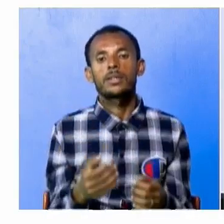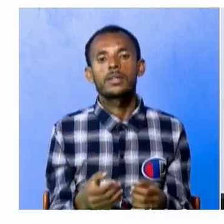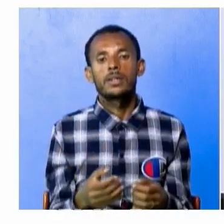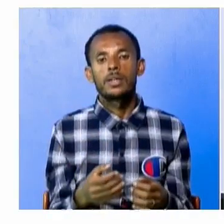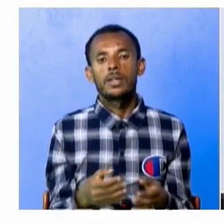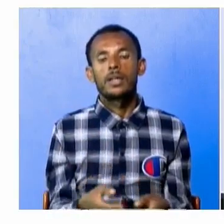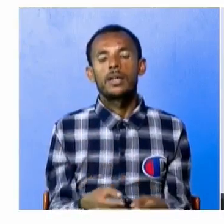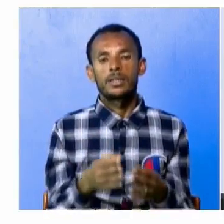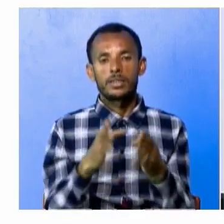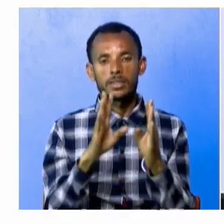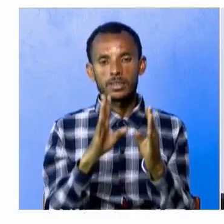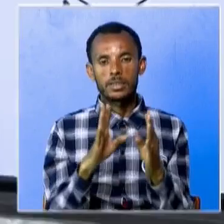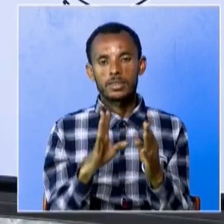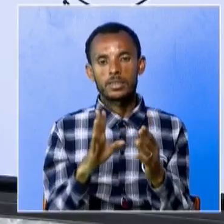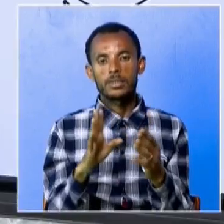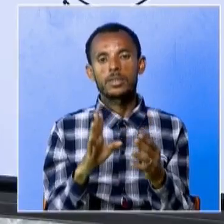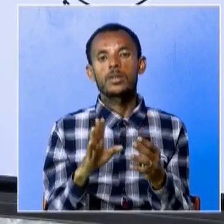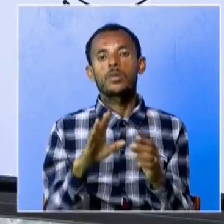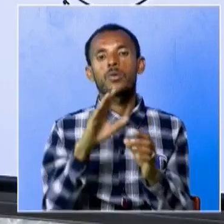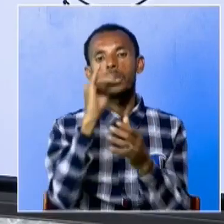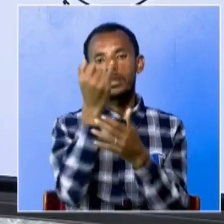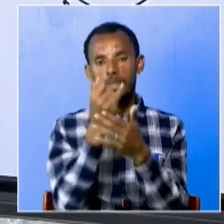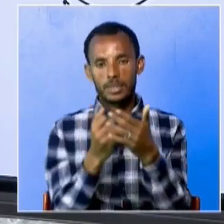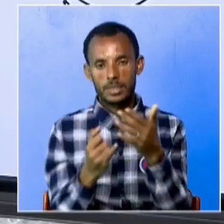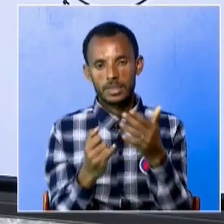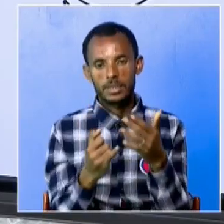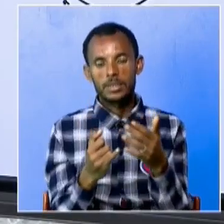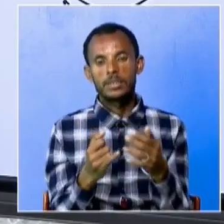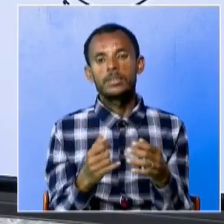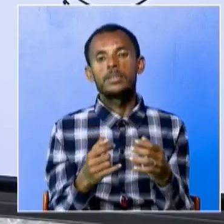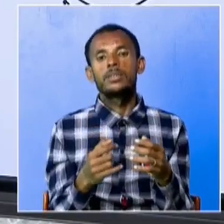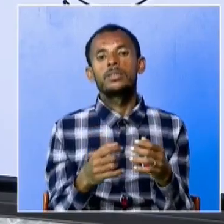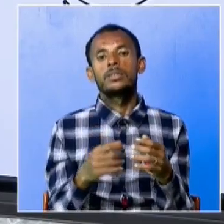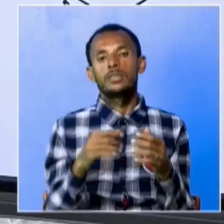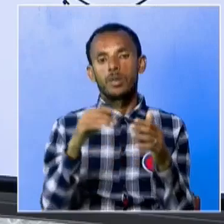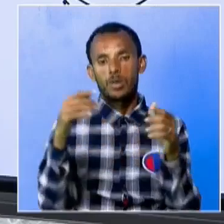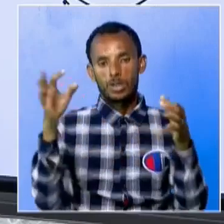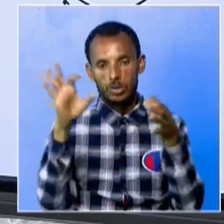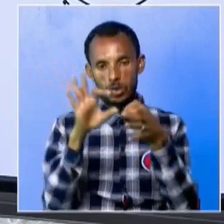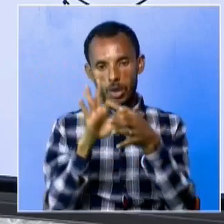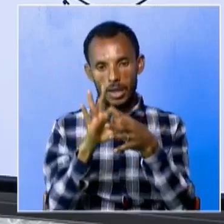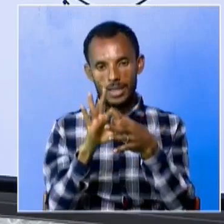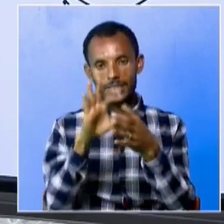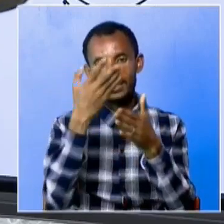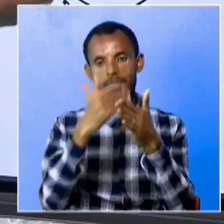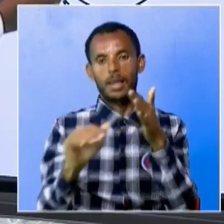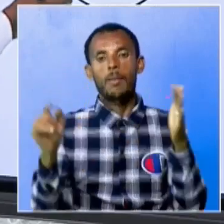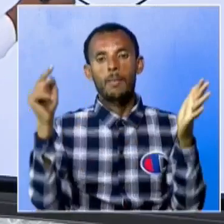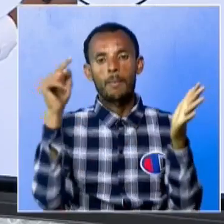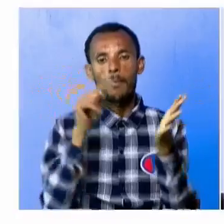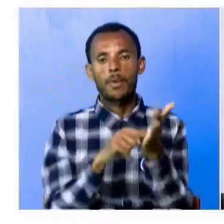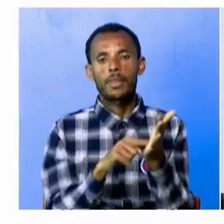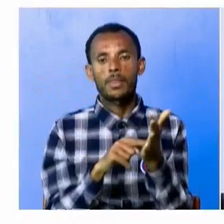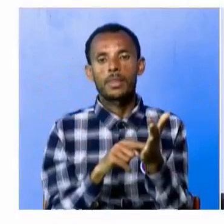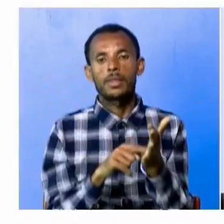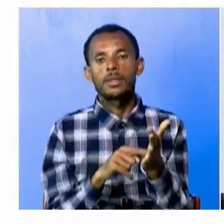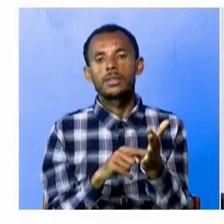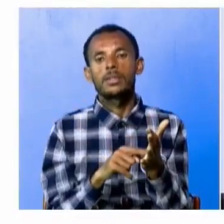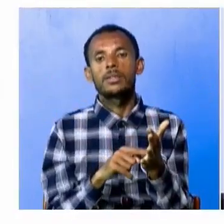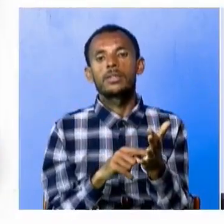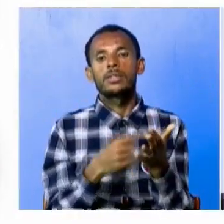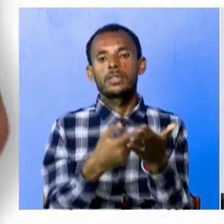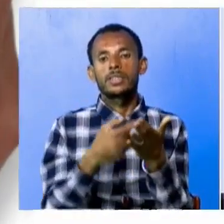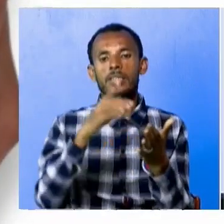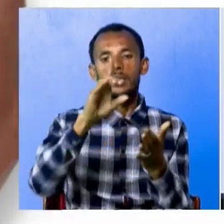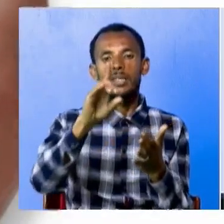let us construct or let us join some other points. If you join this